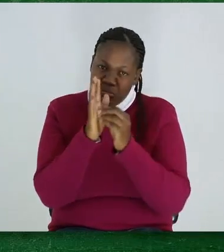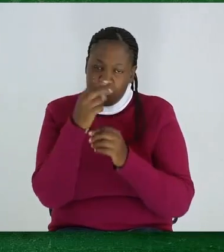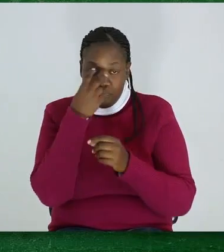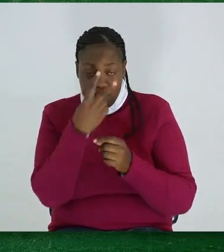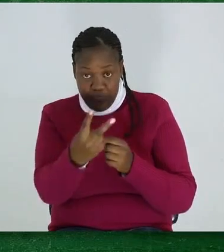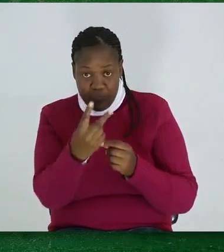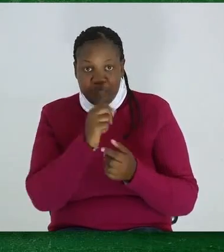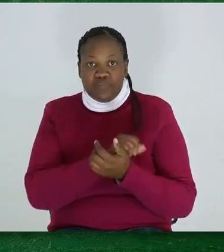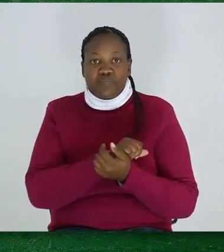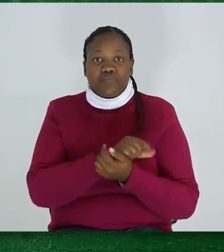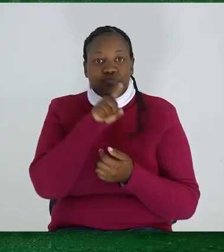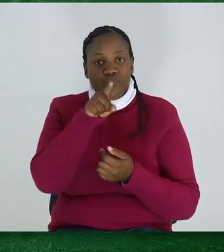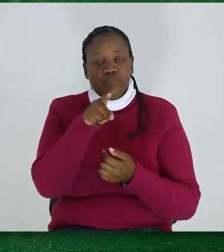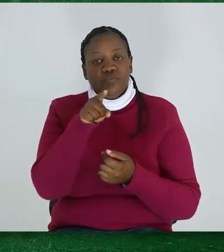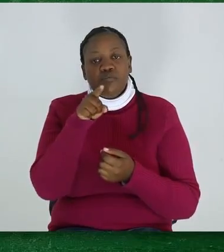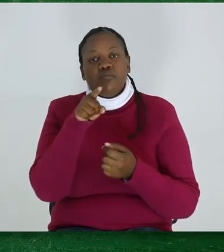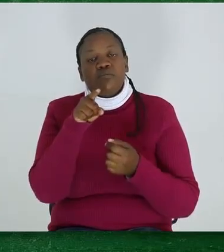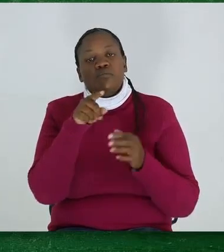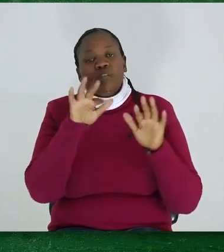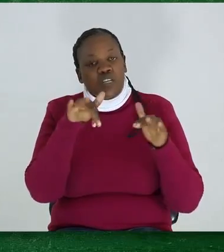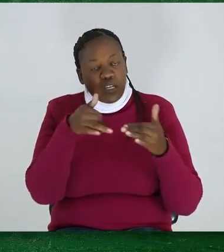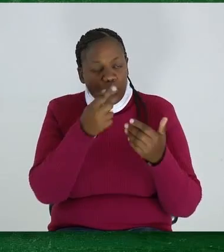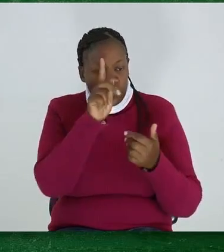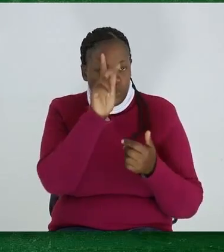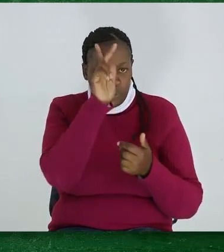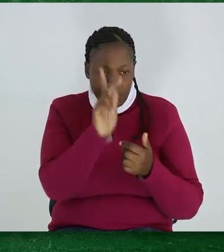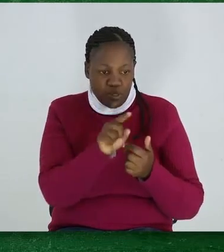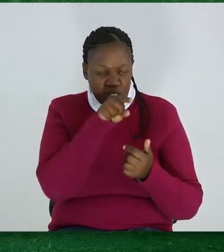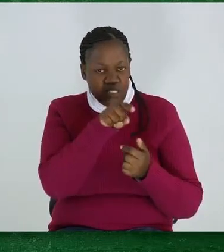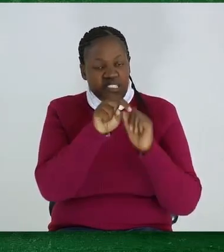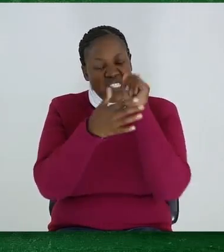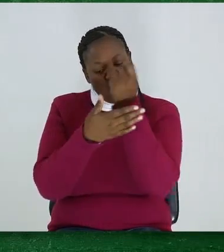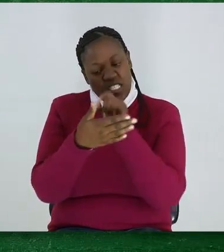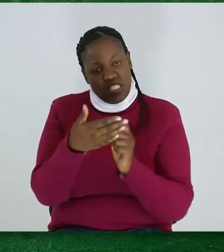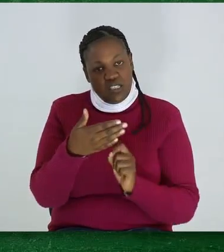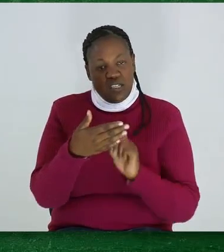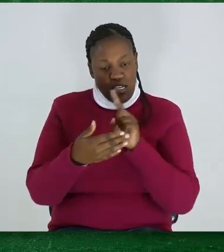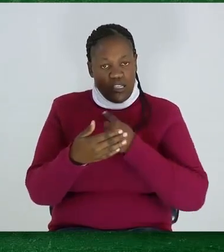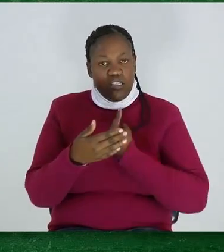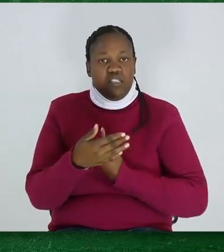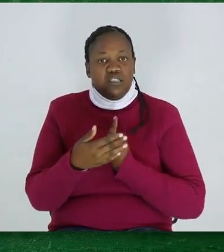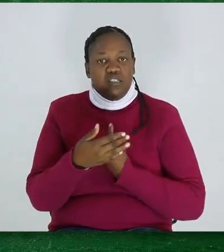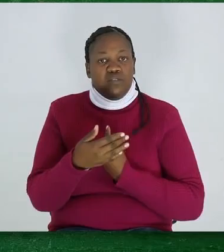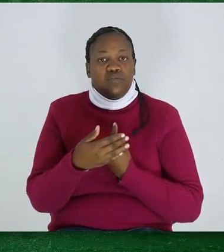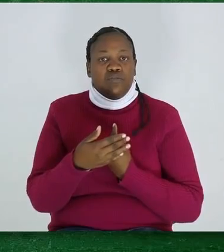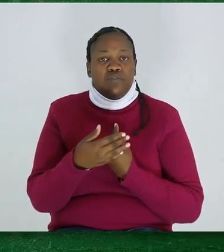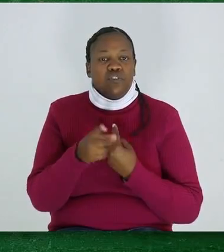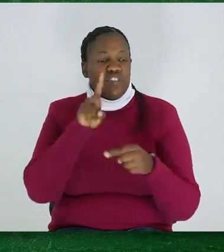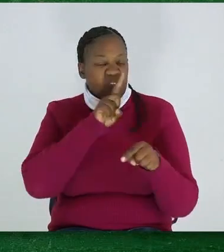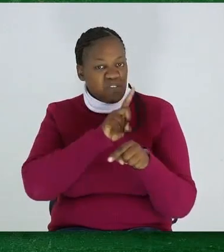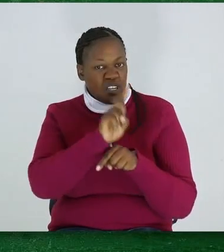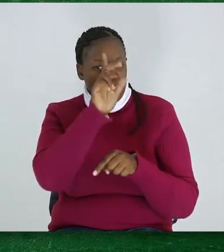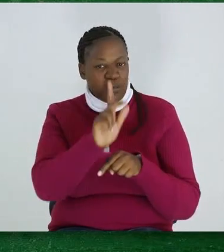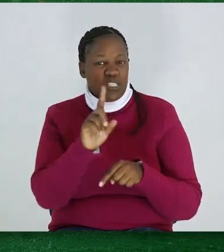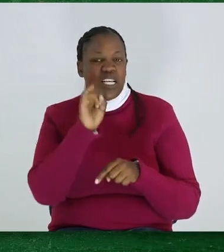mood, and style. The point of view is the position in which the writer takes when writing. The writer may choose to